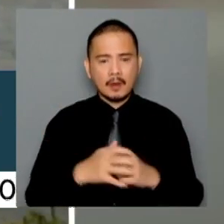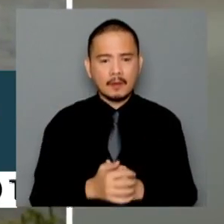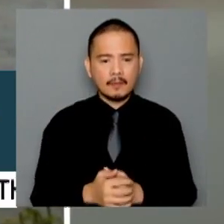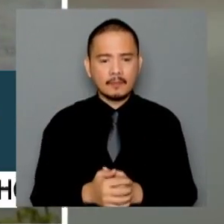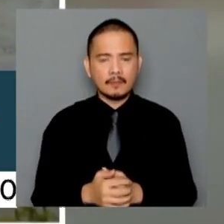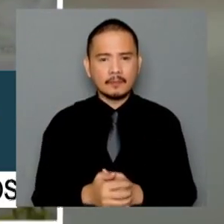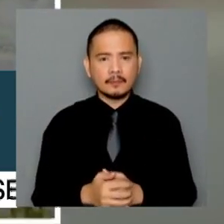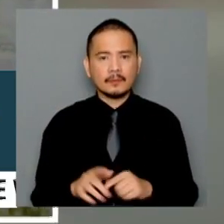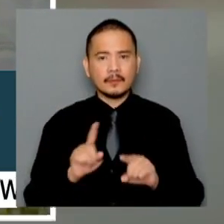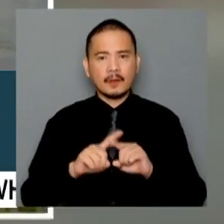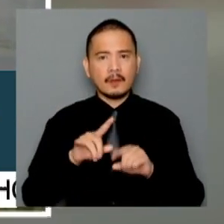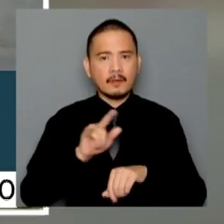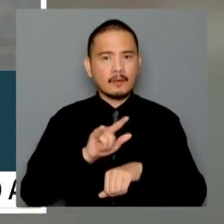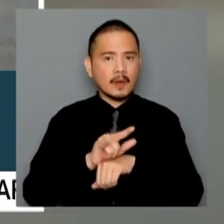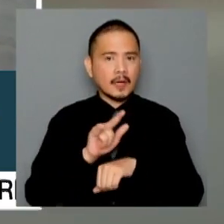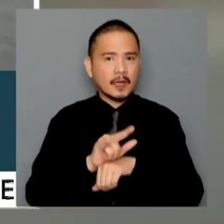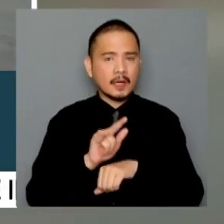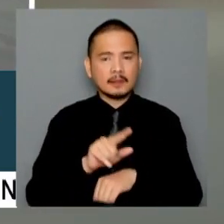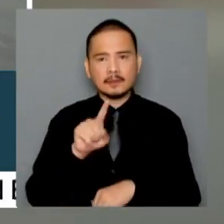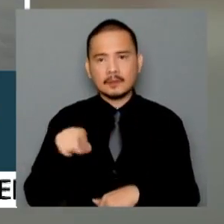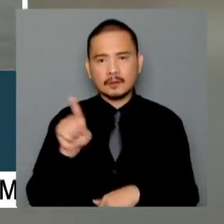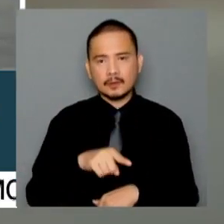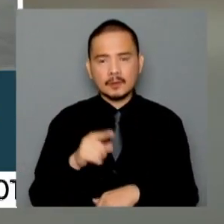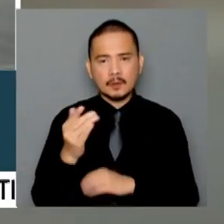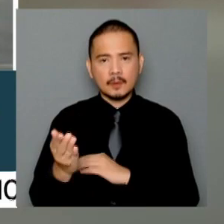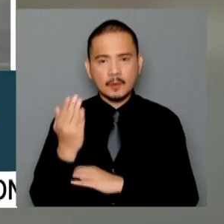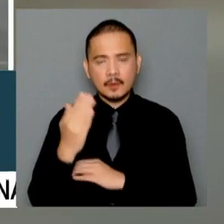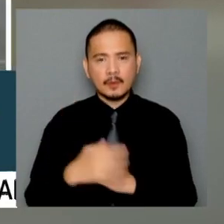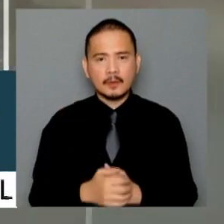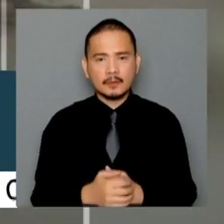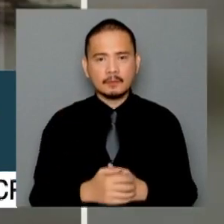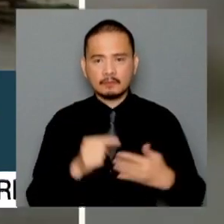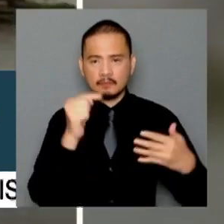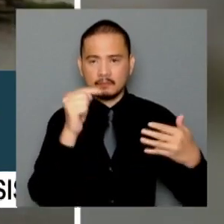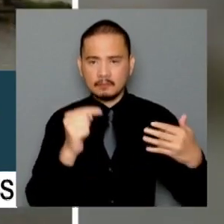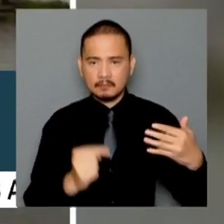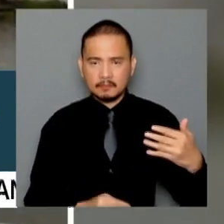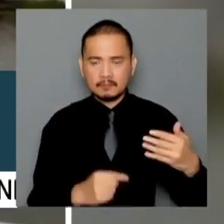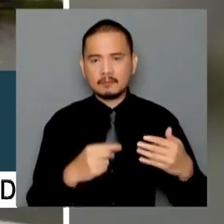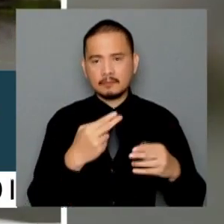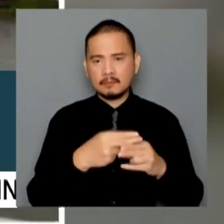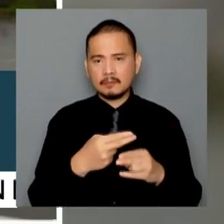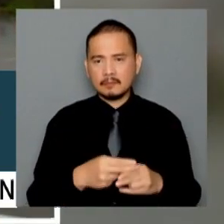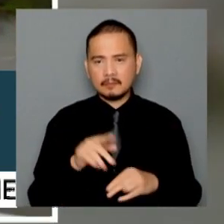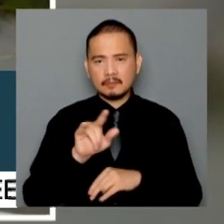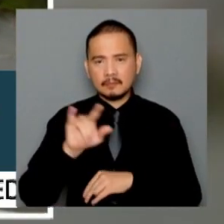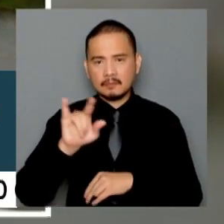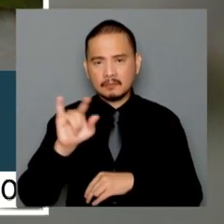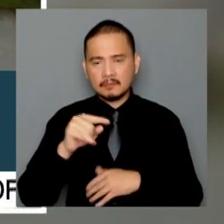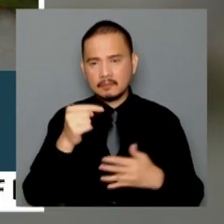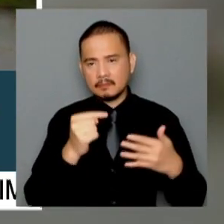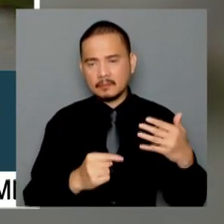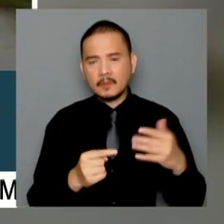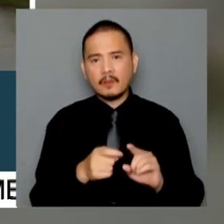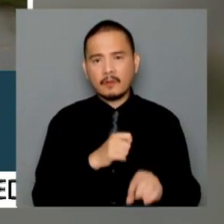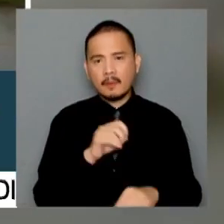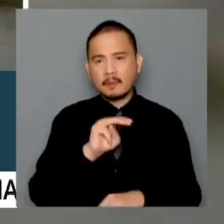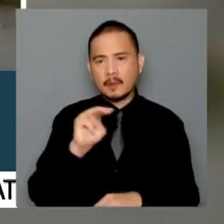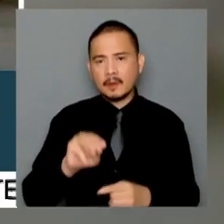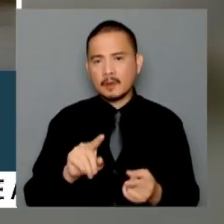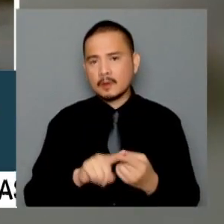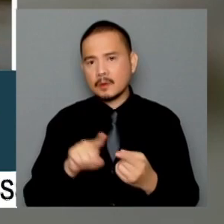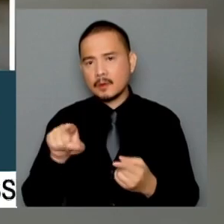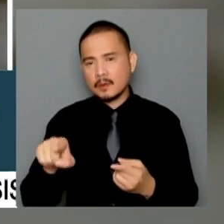morning. These are Cebu Pacific's DG6163 and DG6164 flights from Manila to Virac and vice